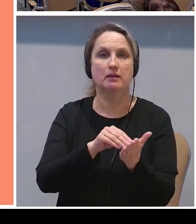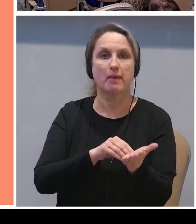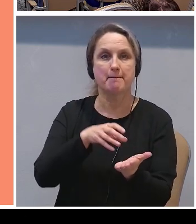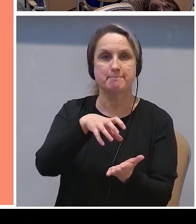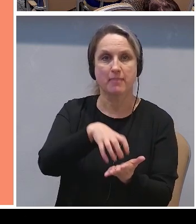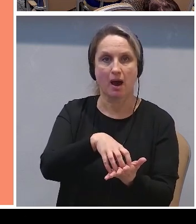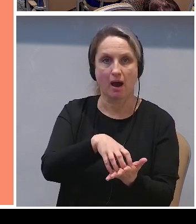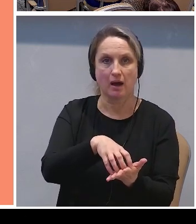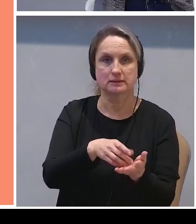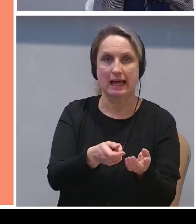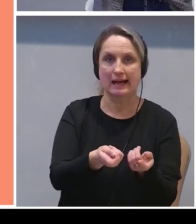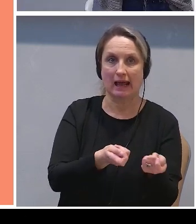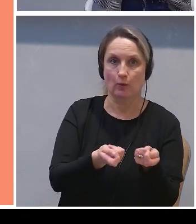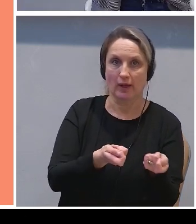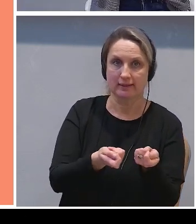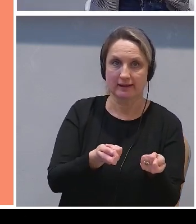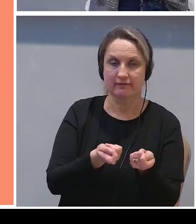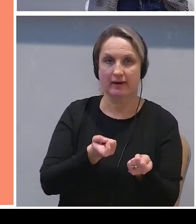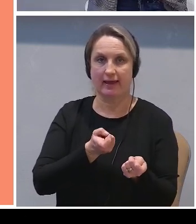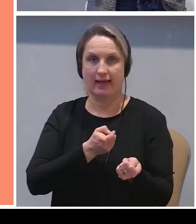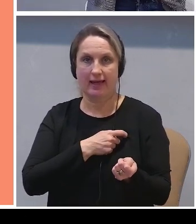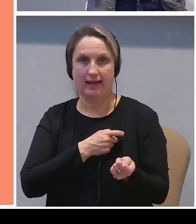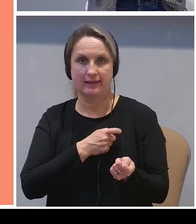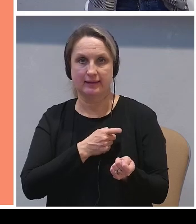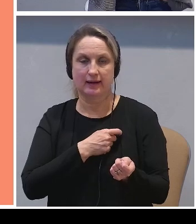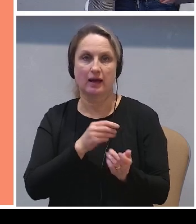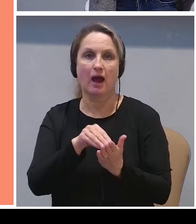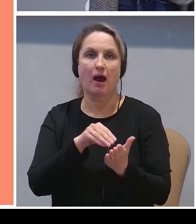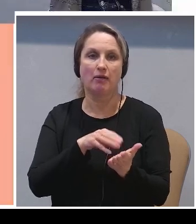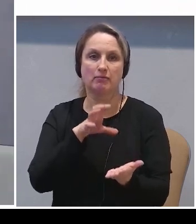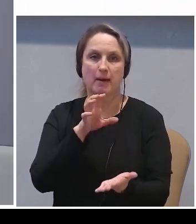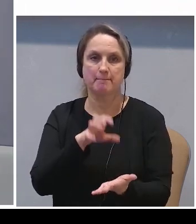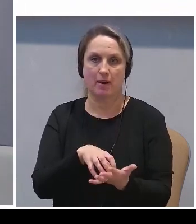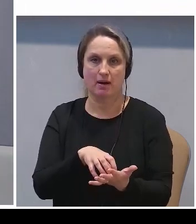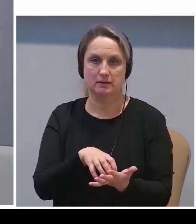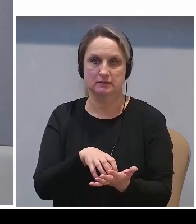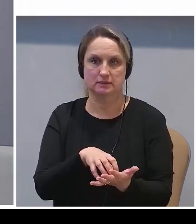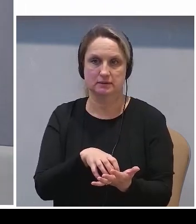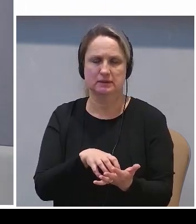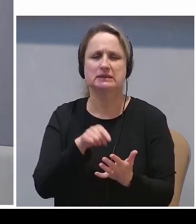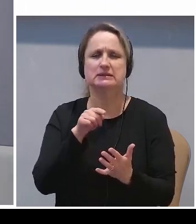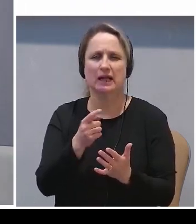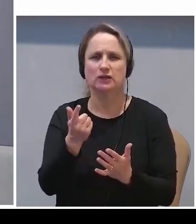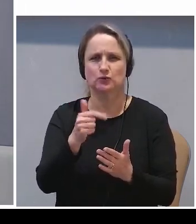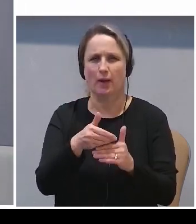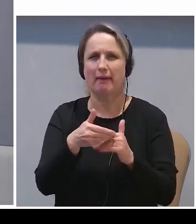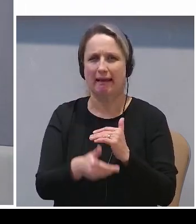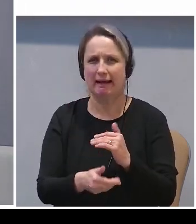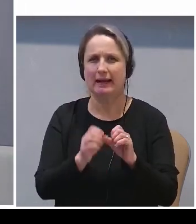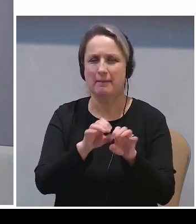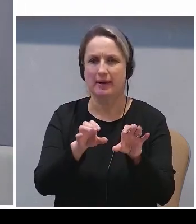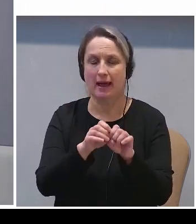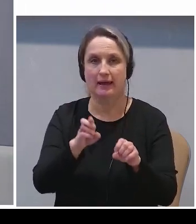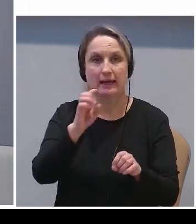are applicable to clinical trials are not harmonized in Europe. Many cases you want to make a multinational clinical trials and you have to understand what